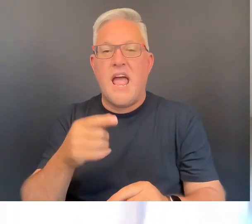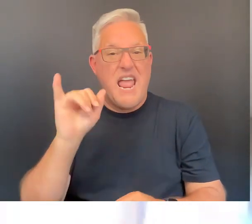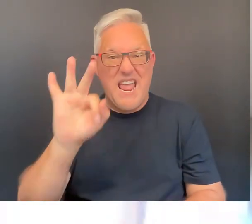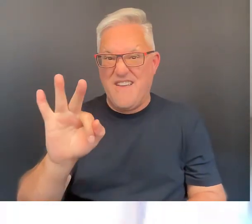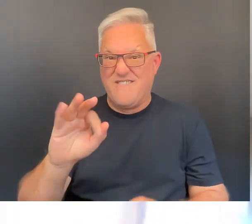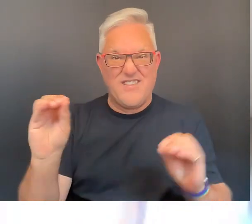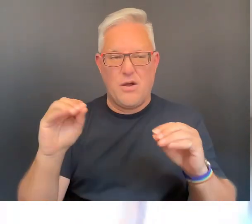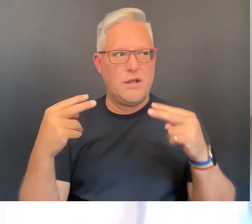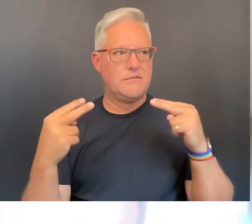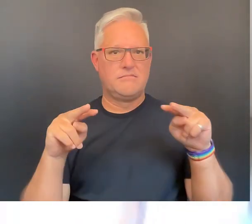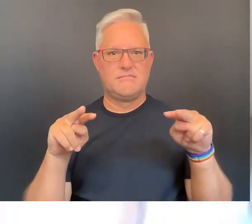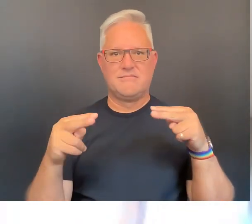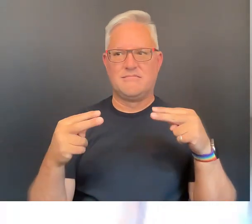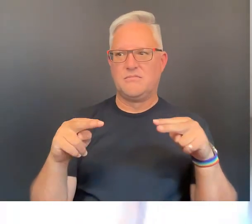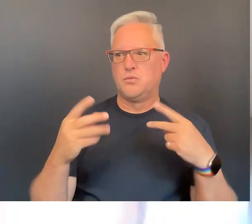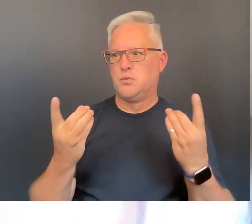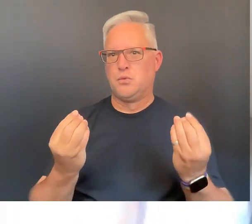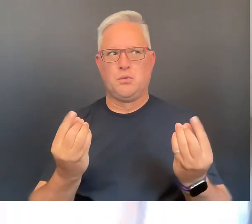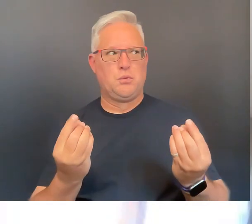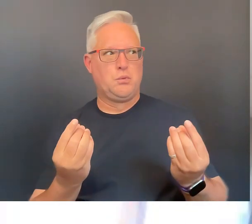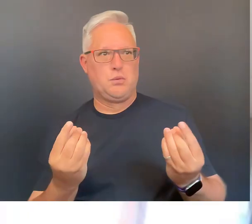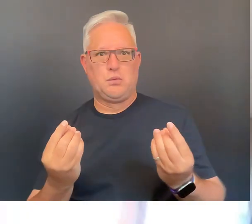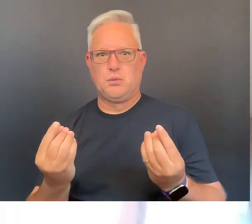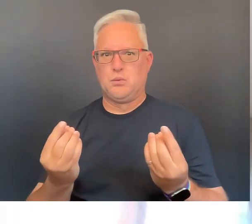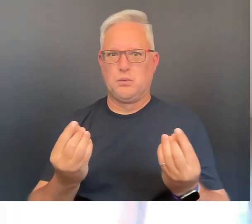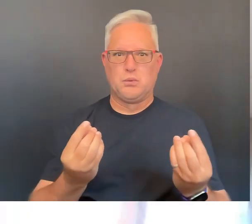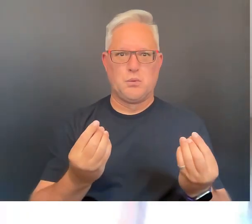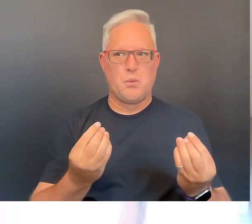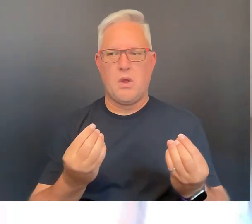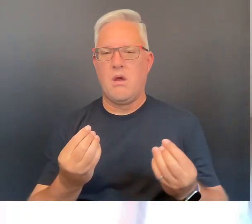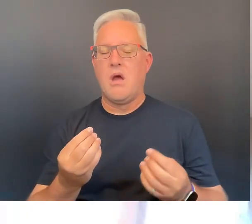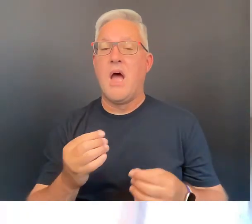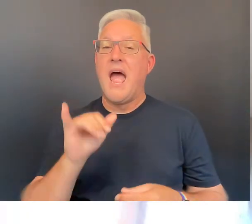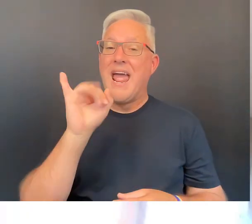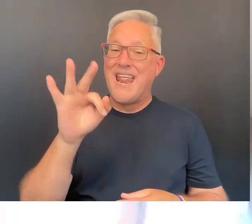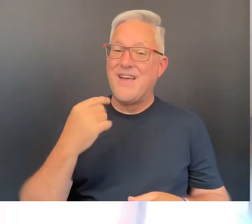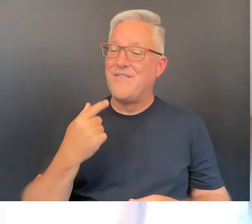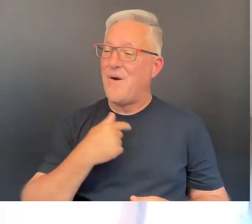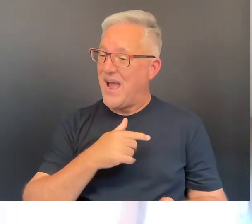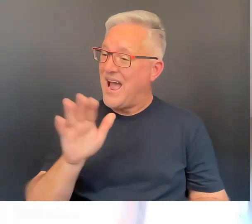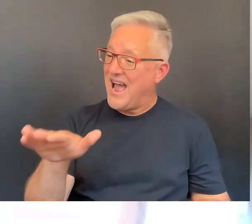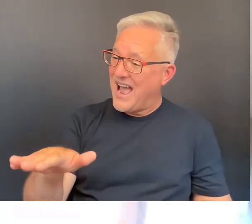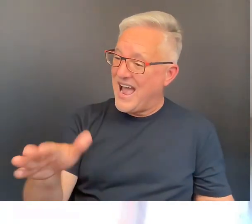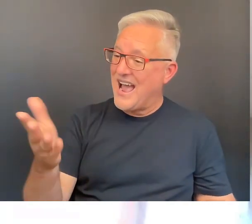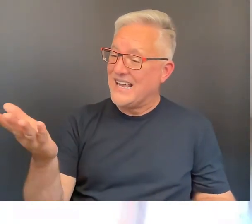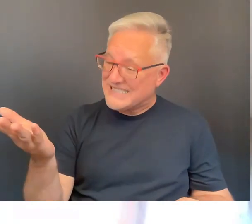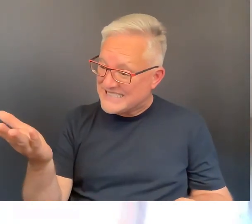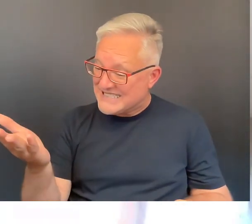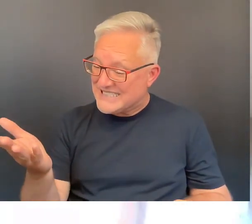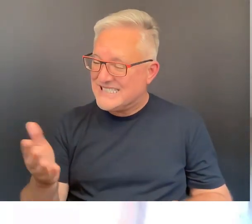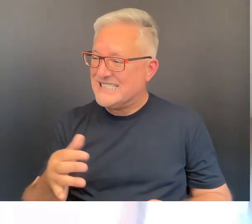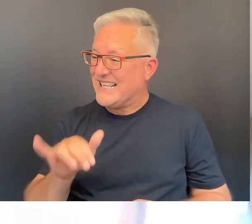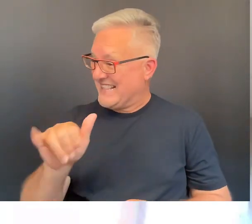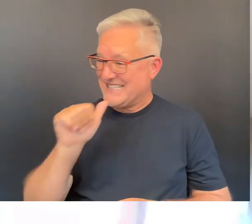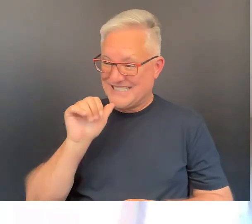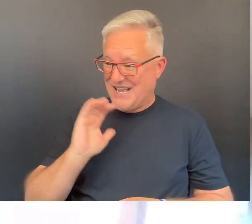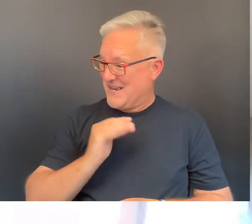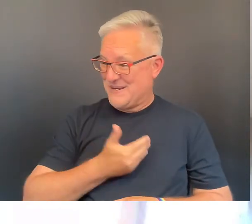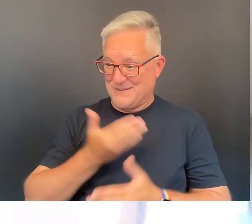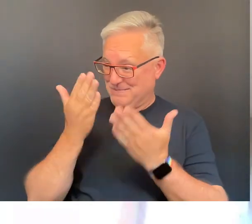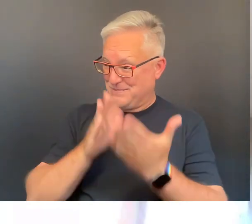don't know what to do. And then it becomes defensive when we do tell them, well, that's not how we do